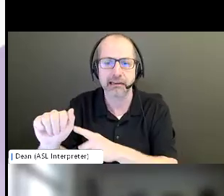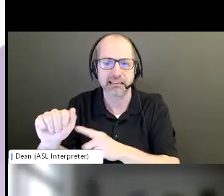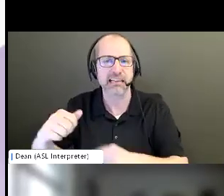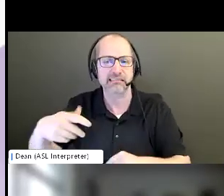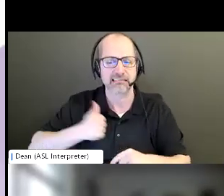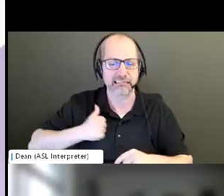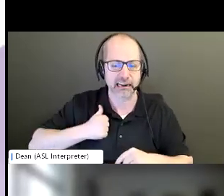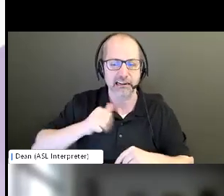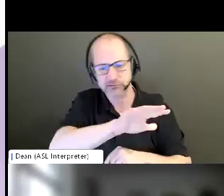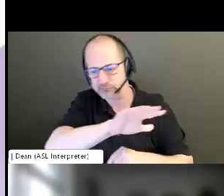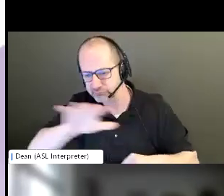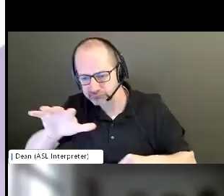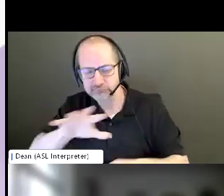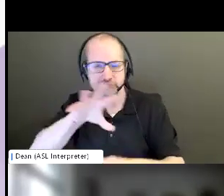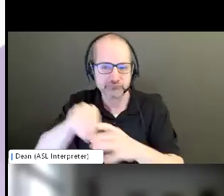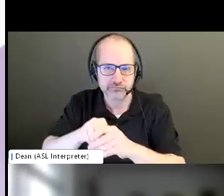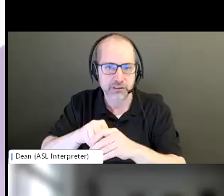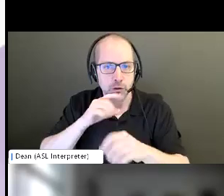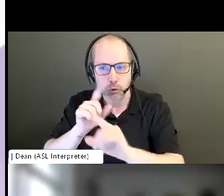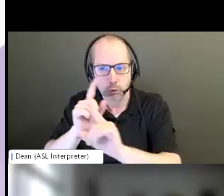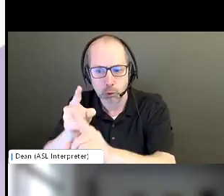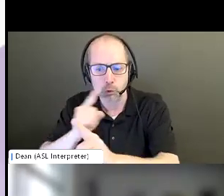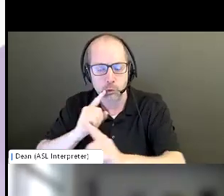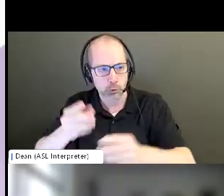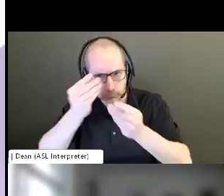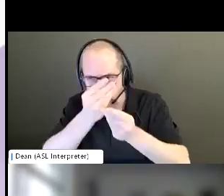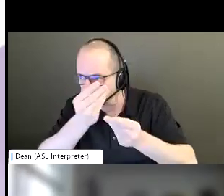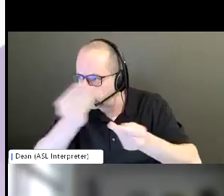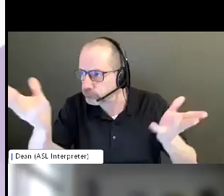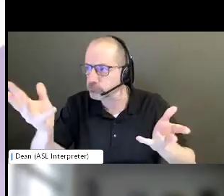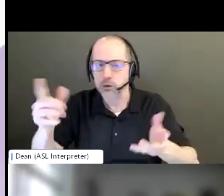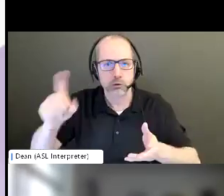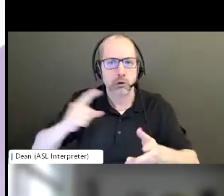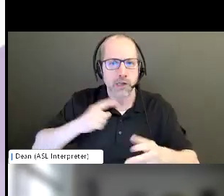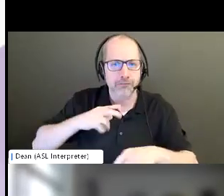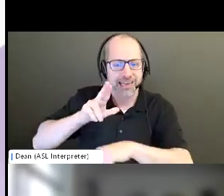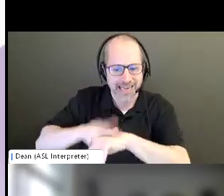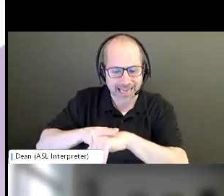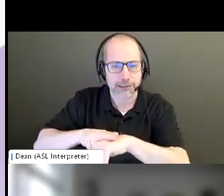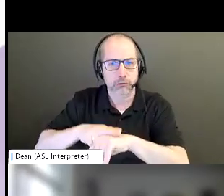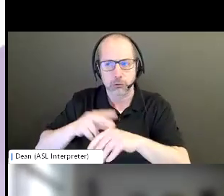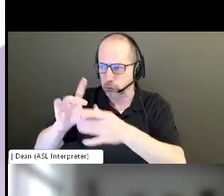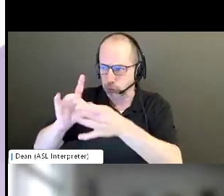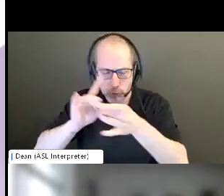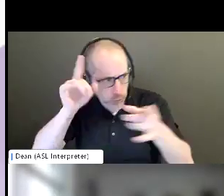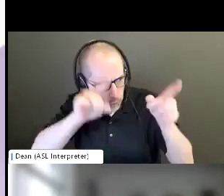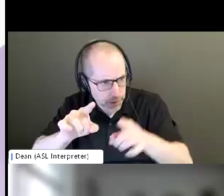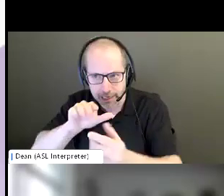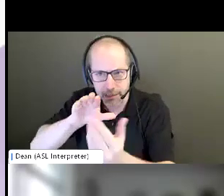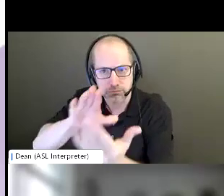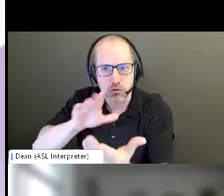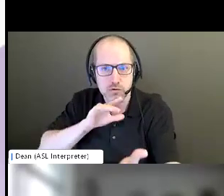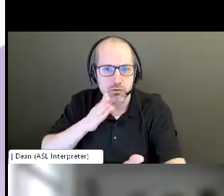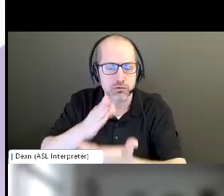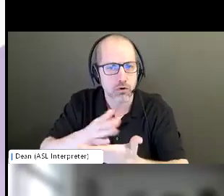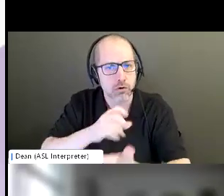to improve awareness, supports, and capacity to have a national coordinated approach to elder abuse and neglect. So this is a lot of